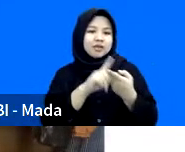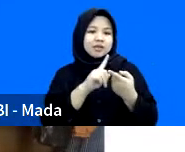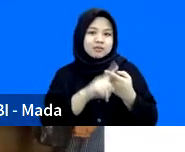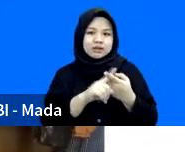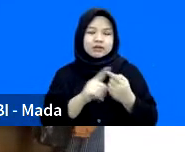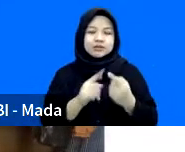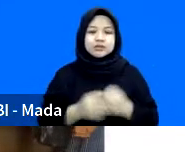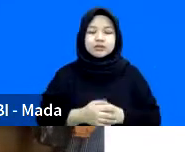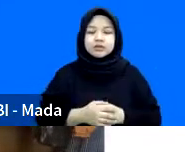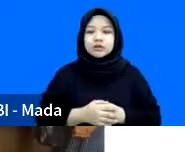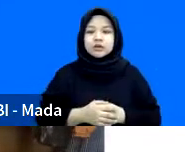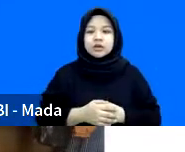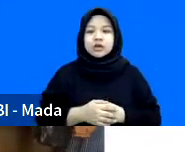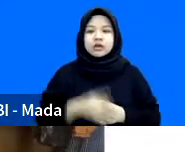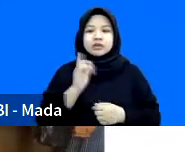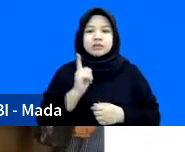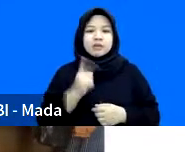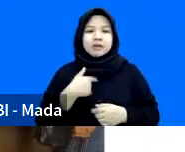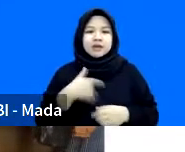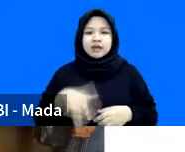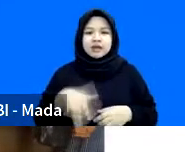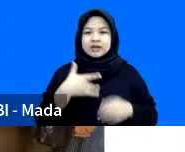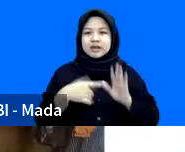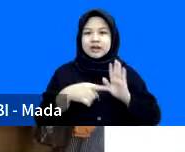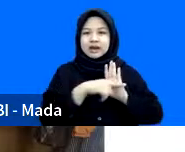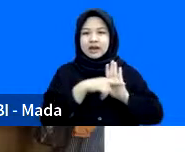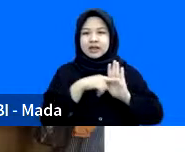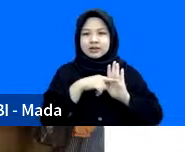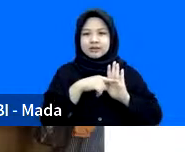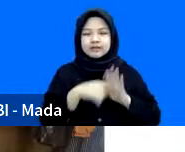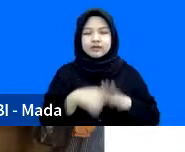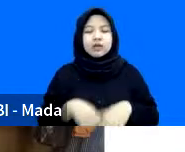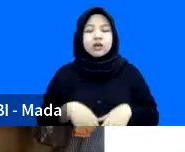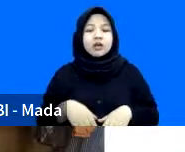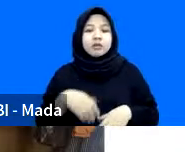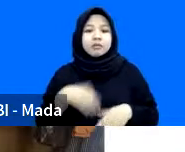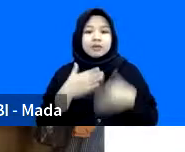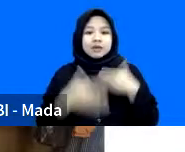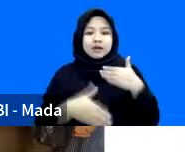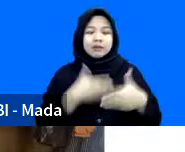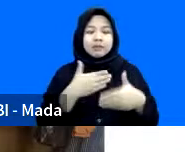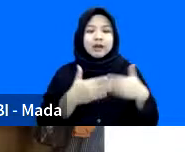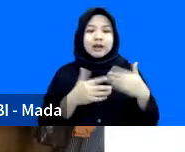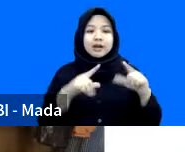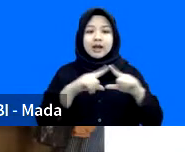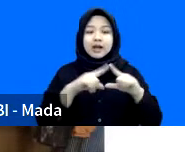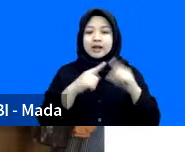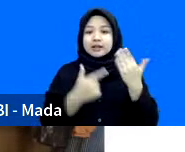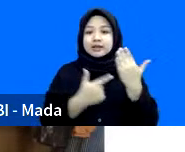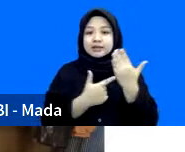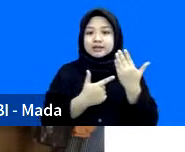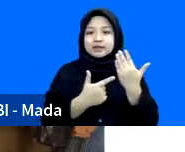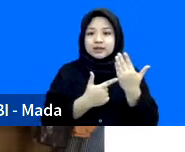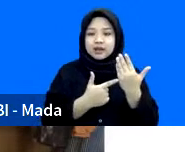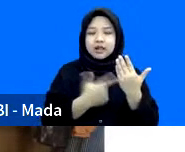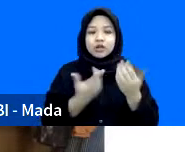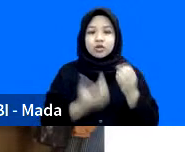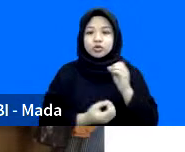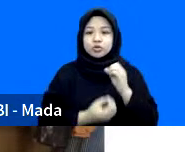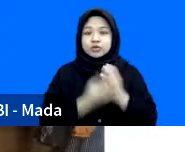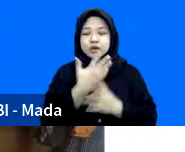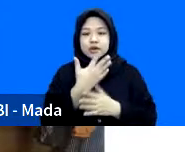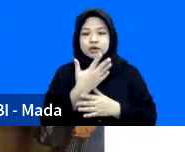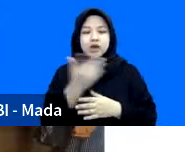Face-to-face classes should complement the digital tools and resources to provide that much needed MHPSS for children,